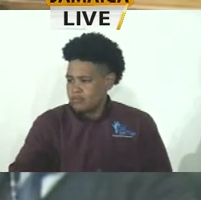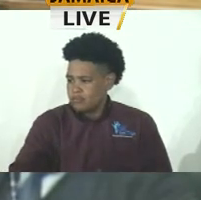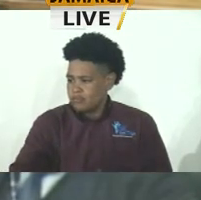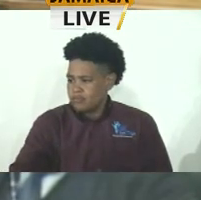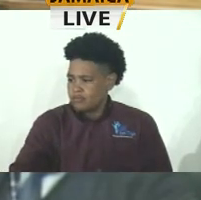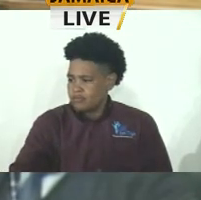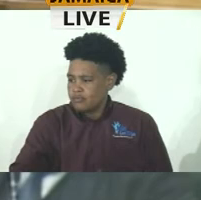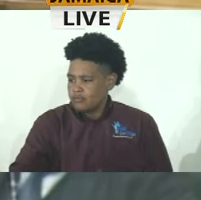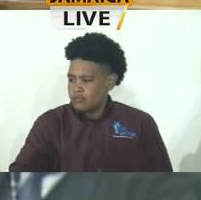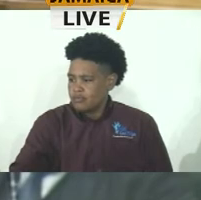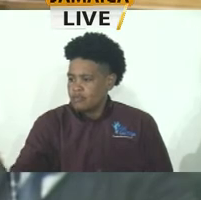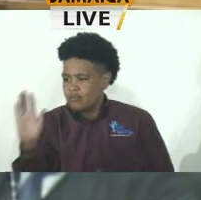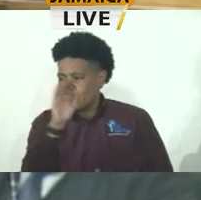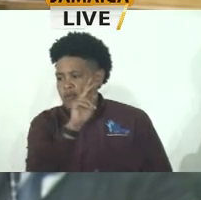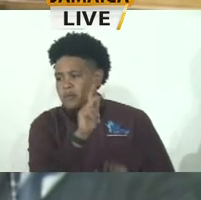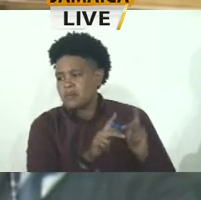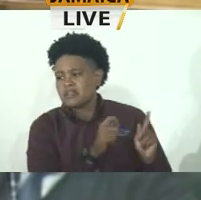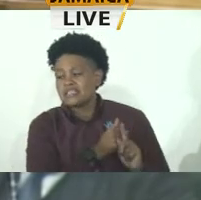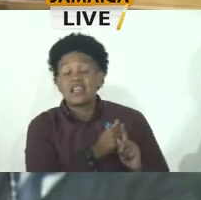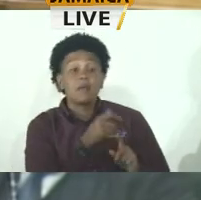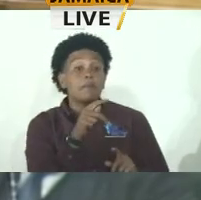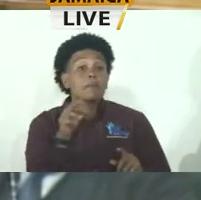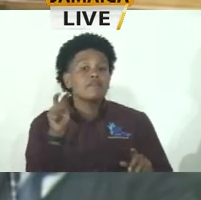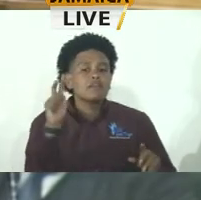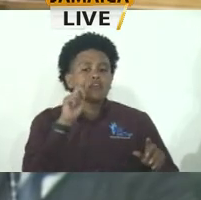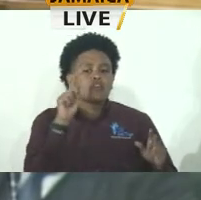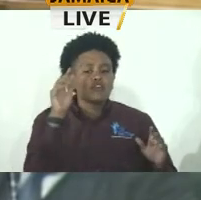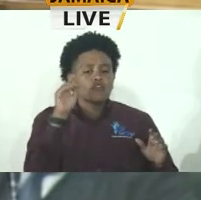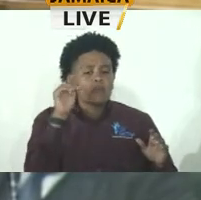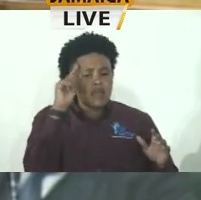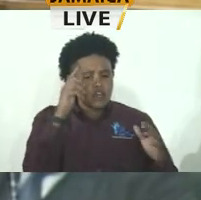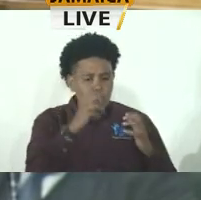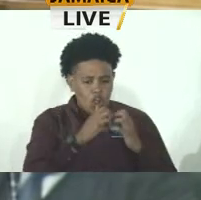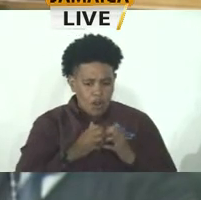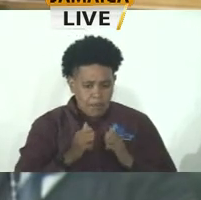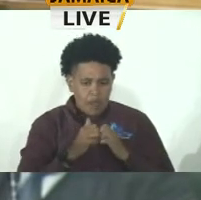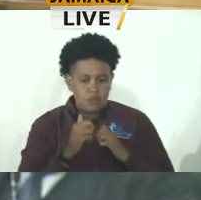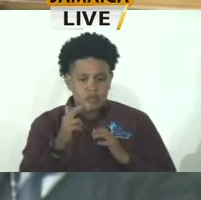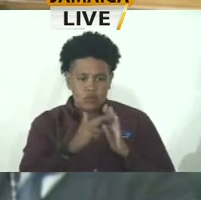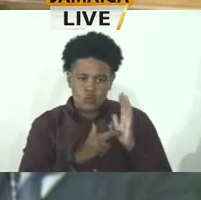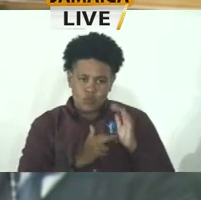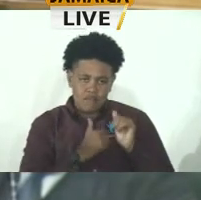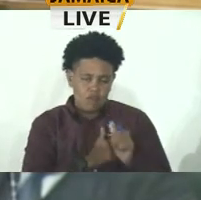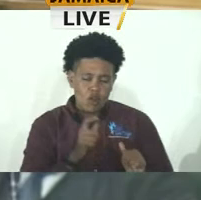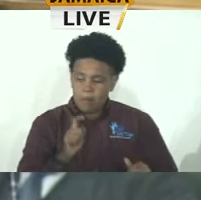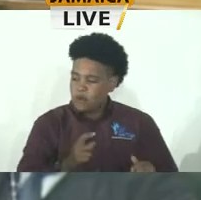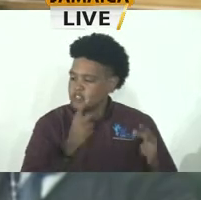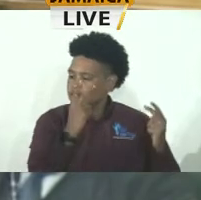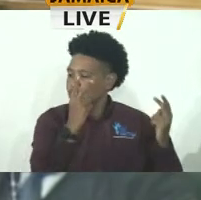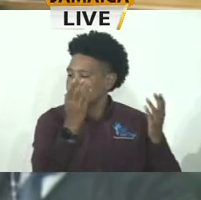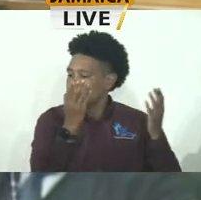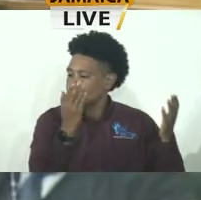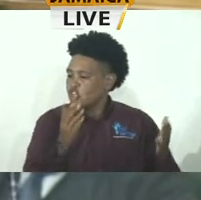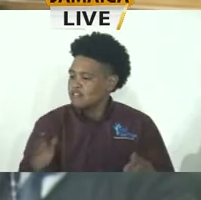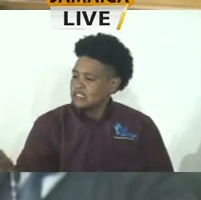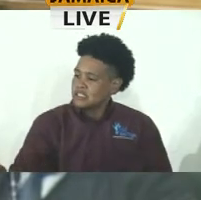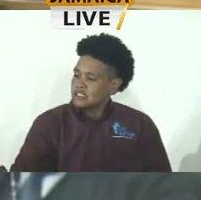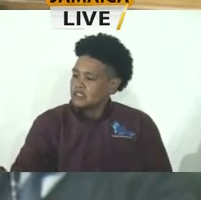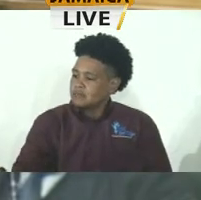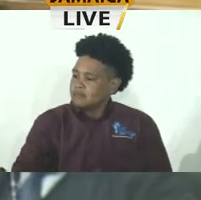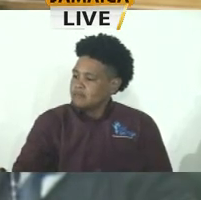are reminded to comply with the outline protocols in the order funeral services funeral